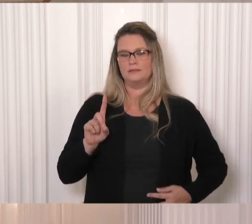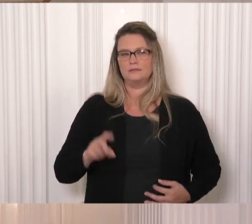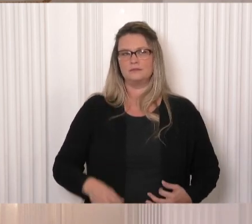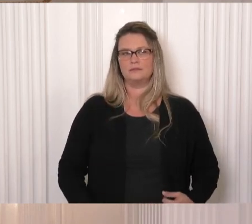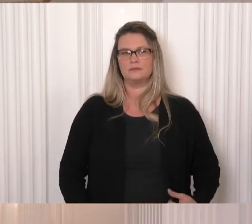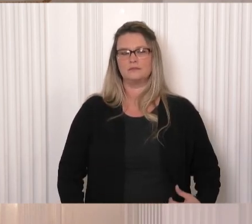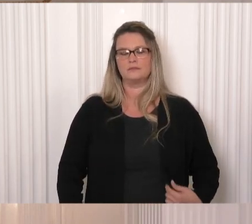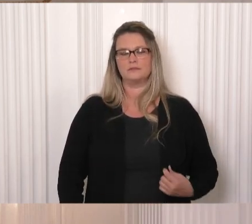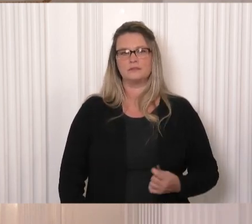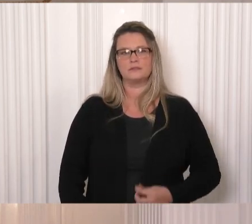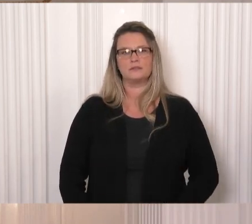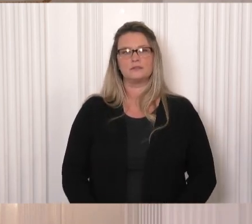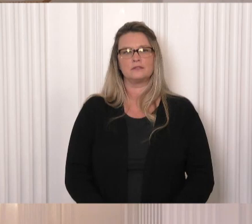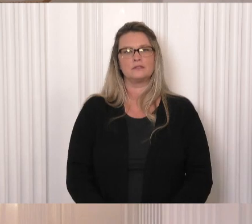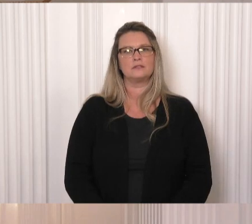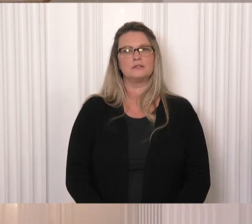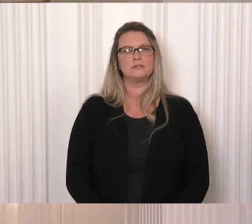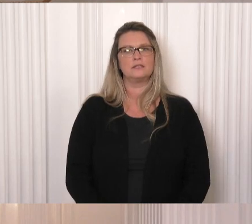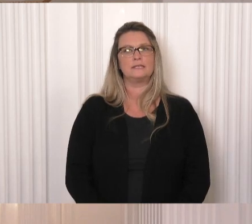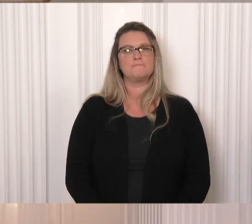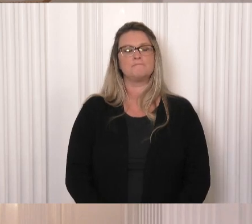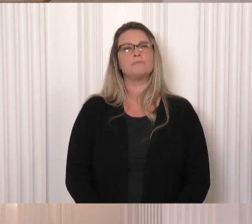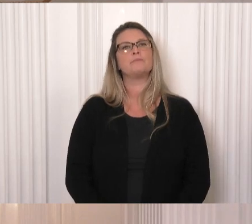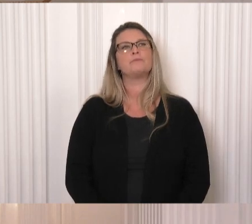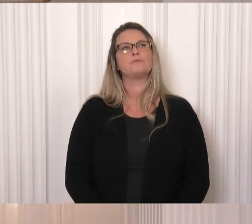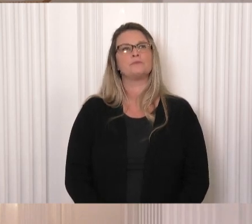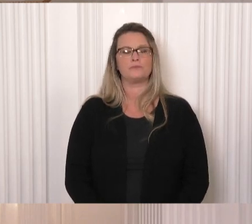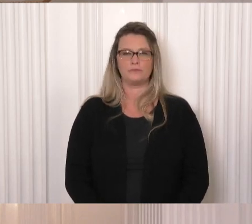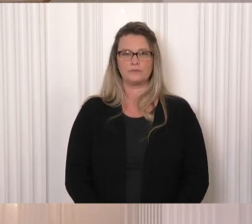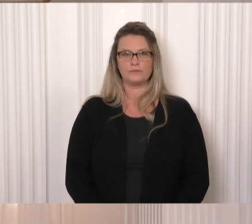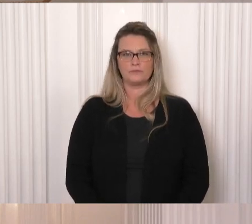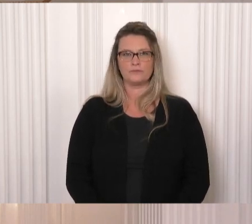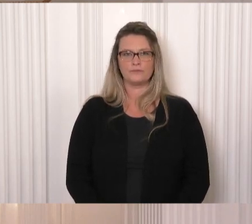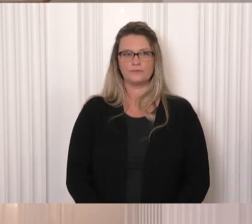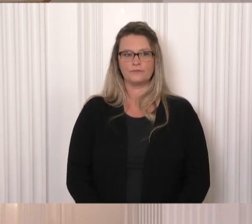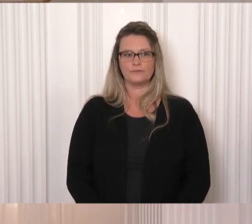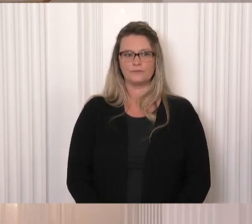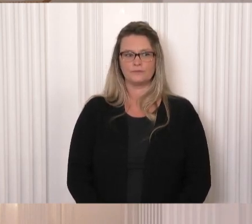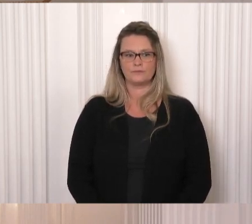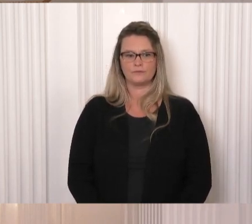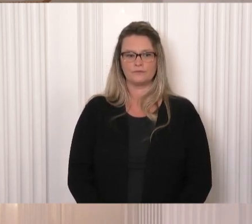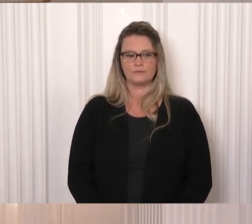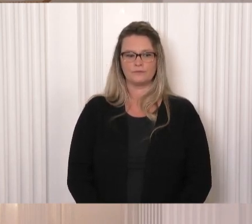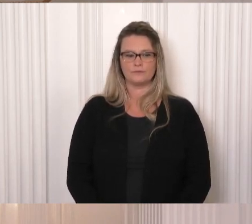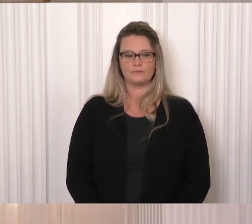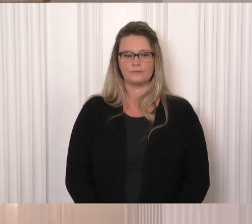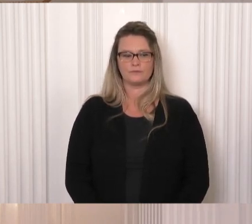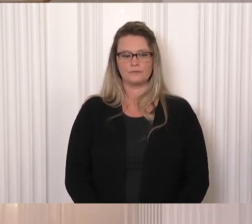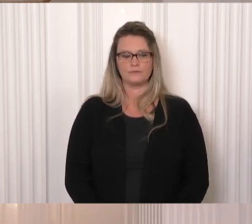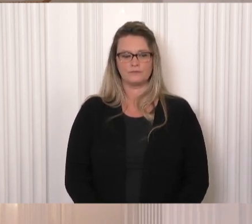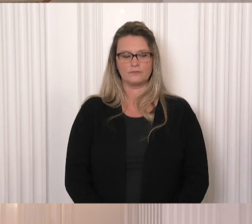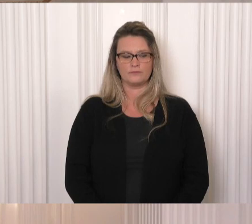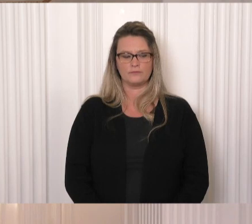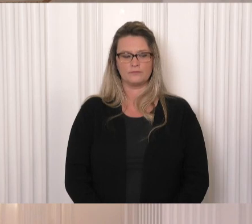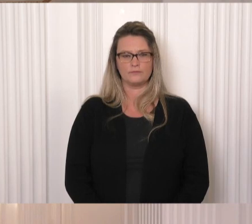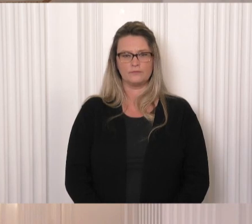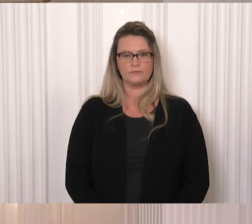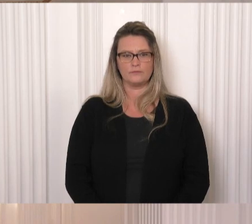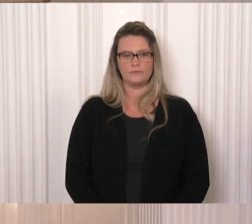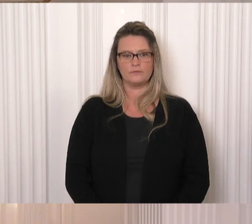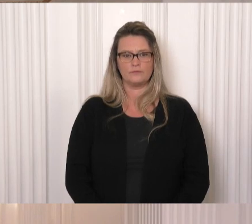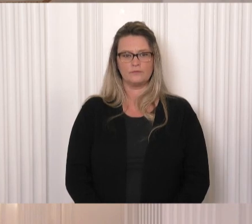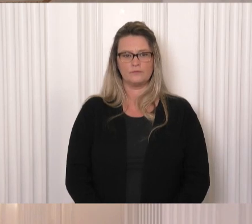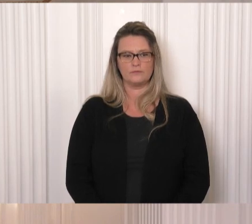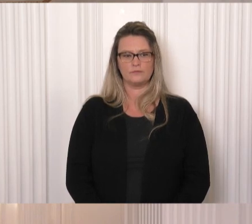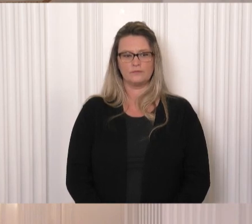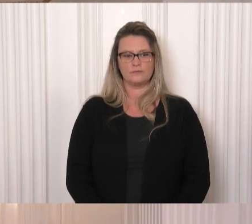Hi again. Thanks for being patient with me. I'm getting plenty of questions from listeners and people out there, as I'm